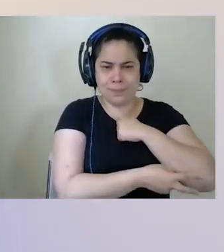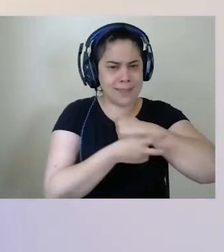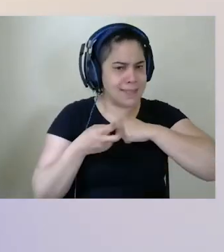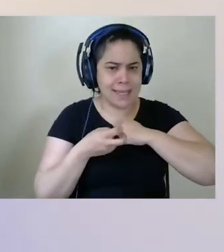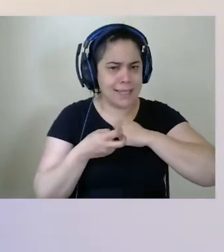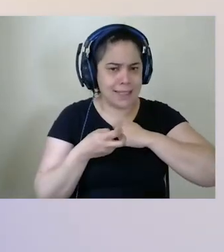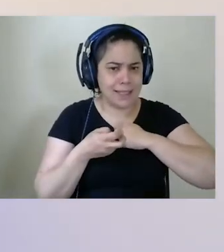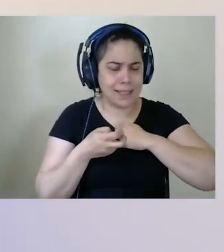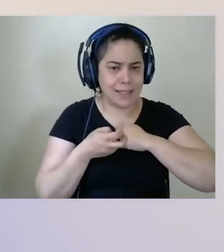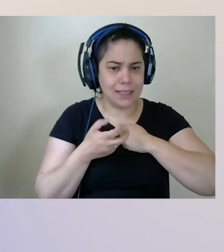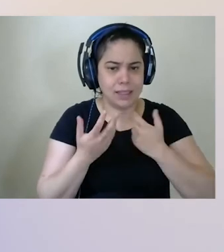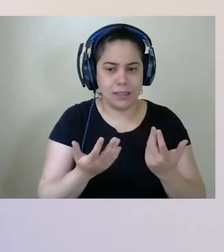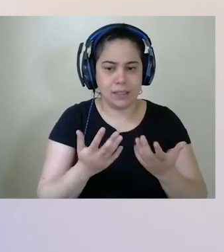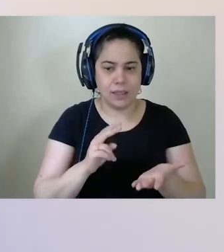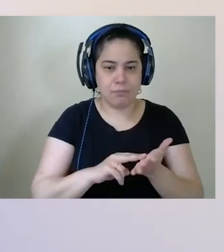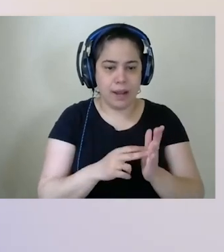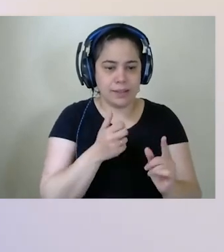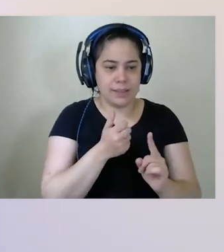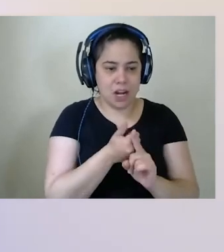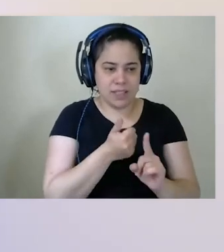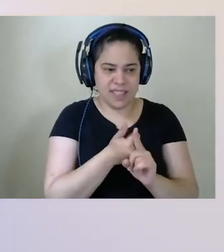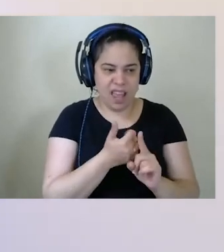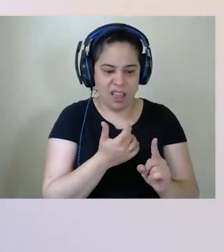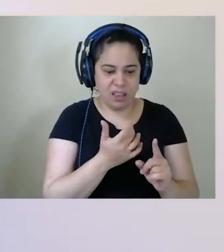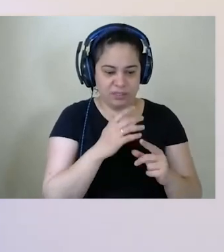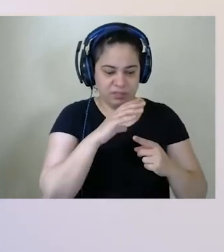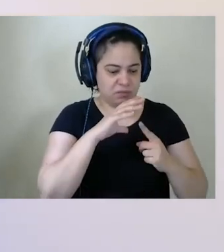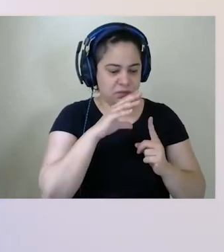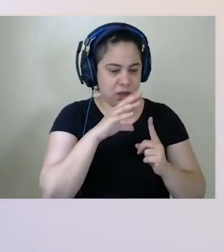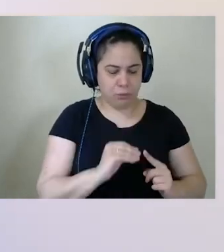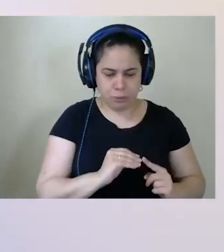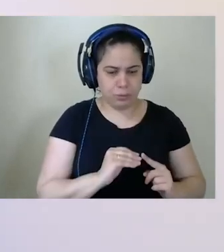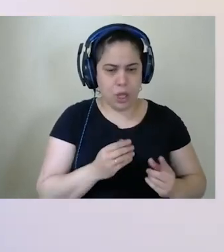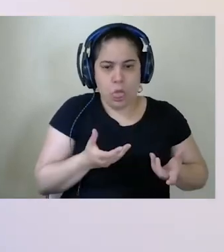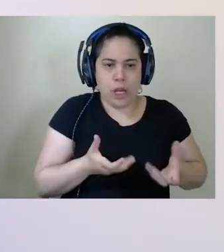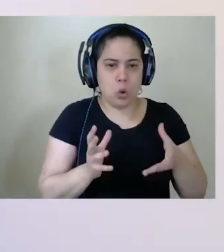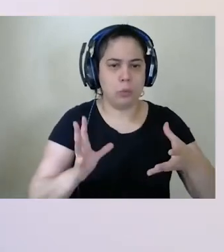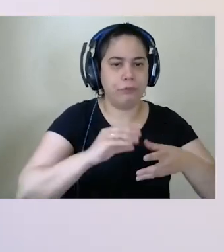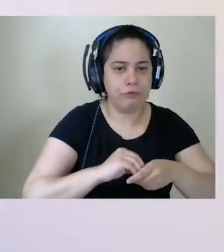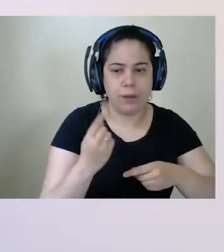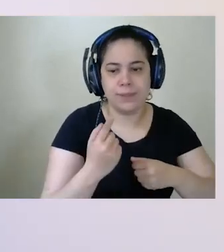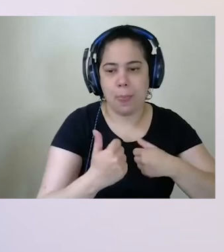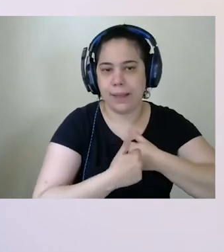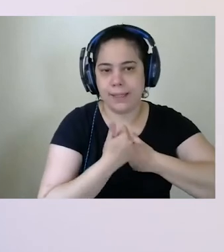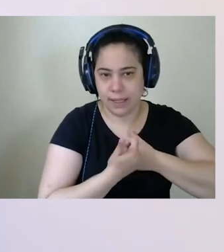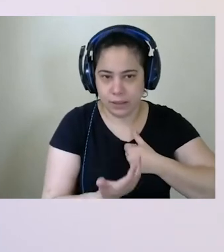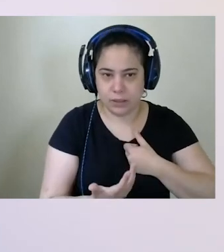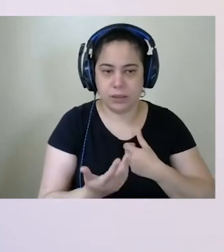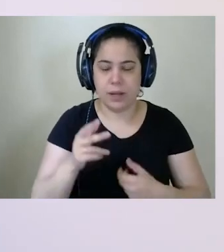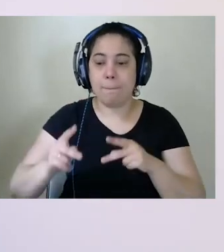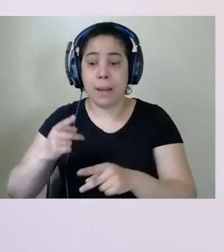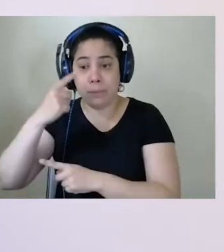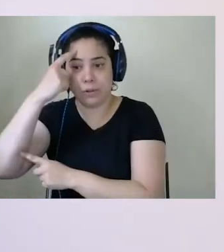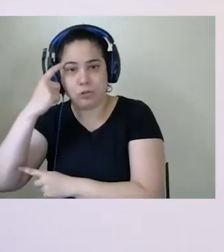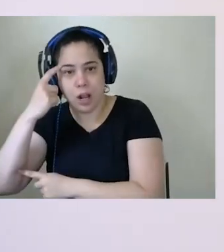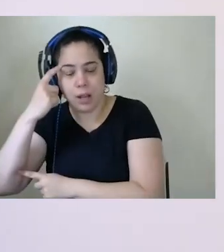their sense of self is turned off completely. For those who have a trauma, their